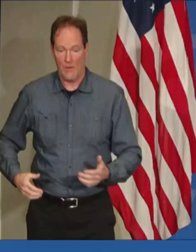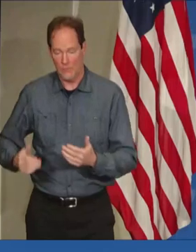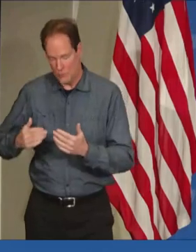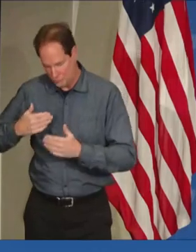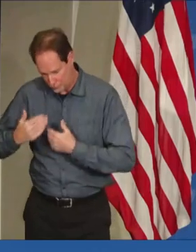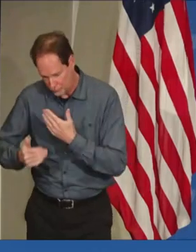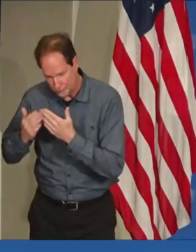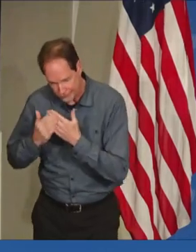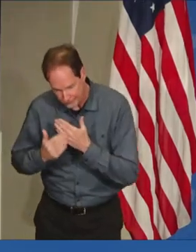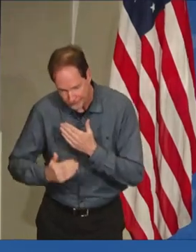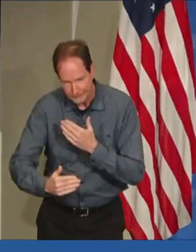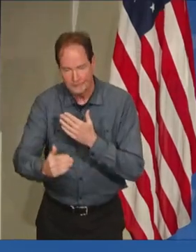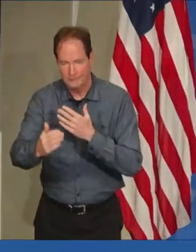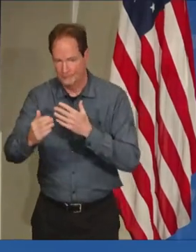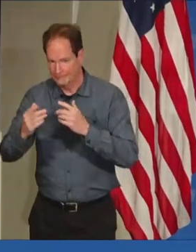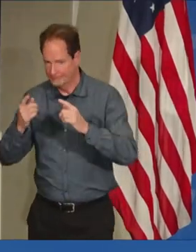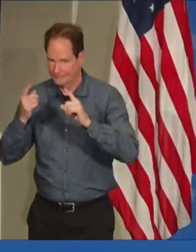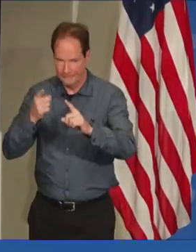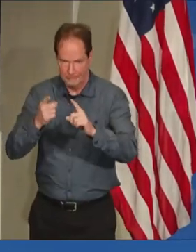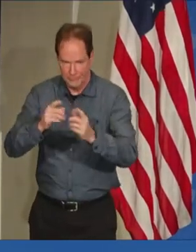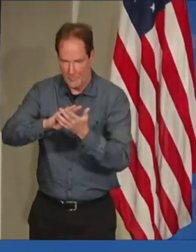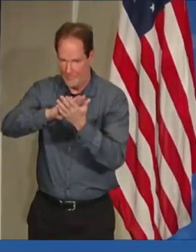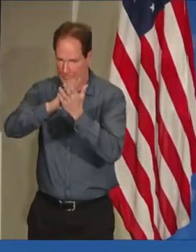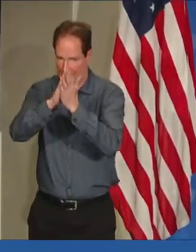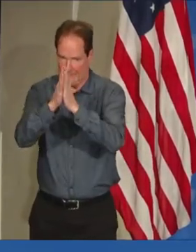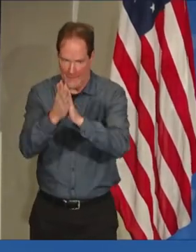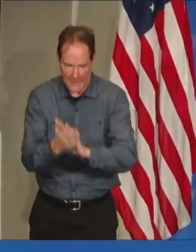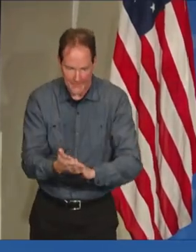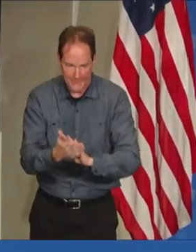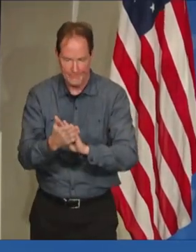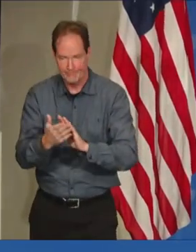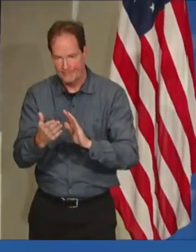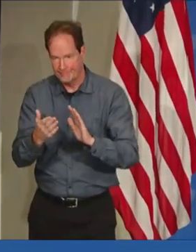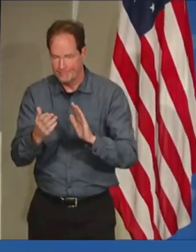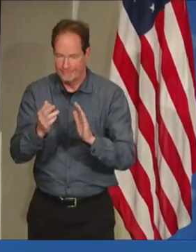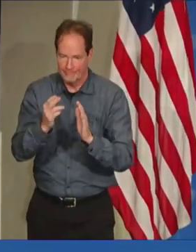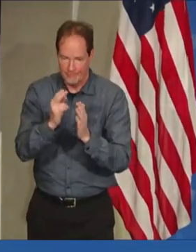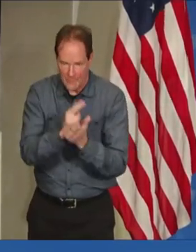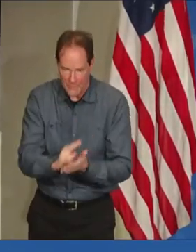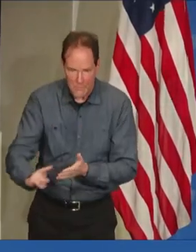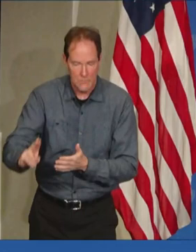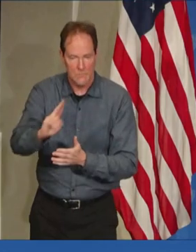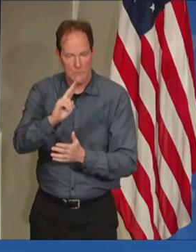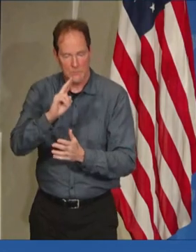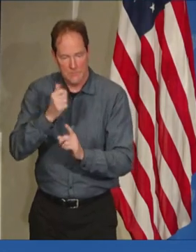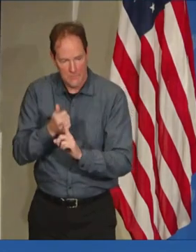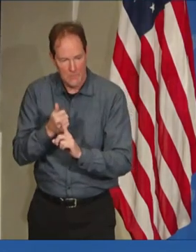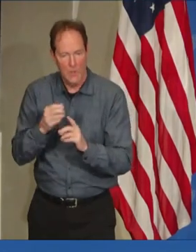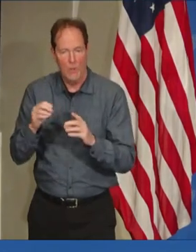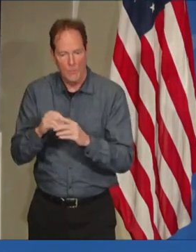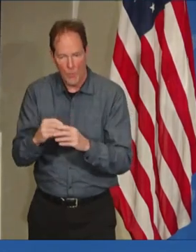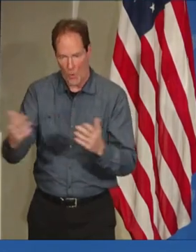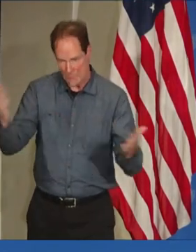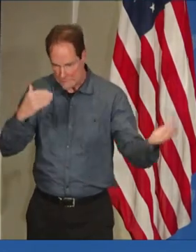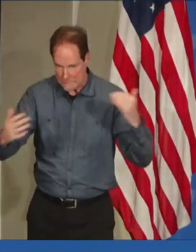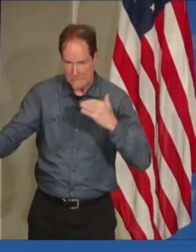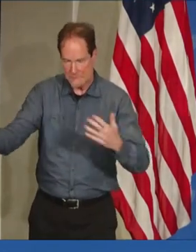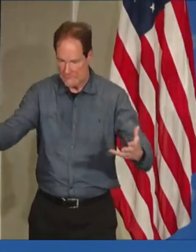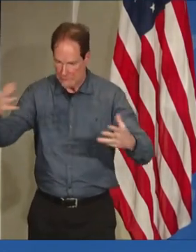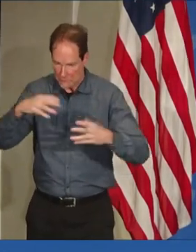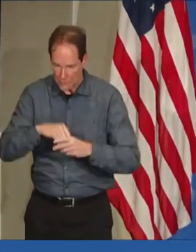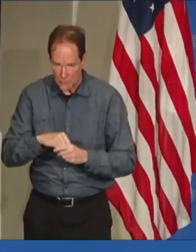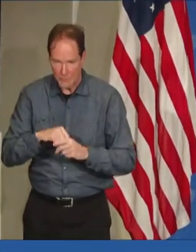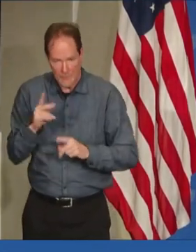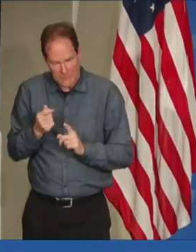forward, trying to become a university that really is more inclusive of